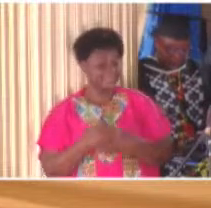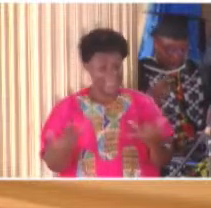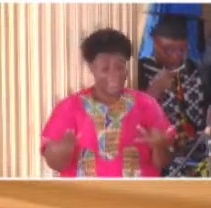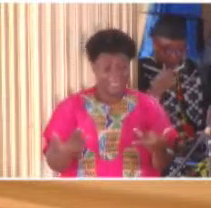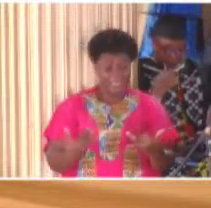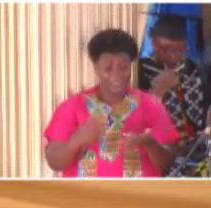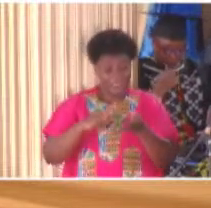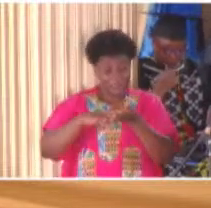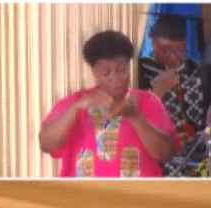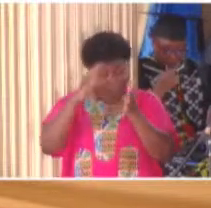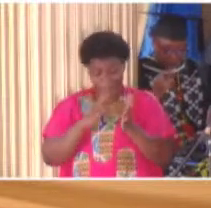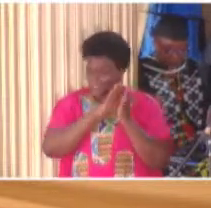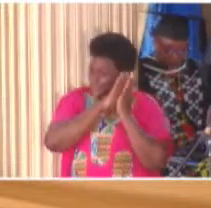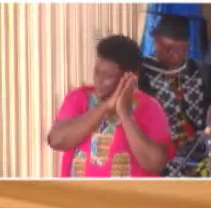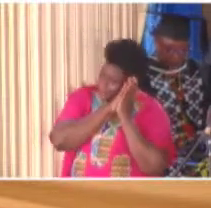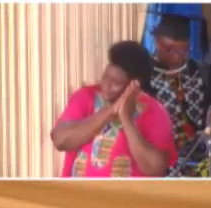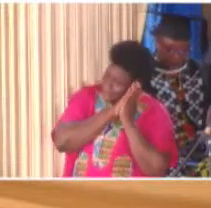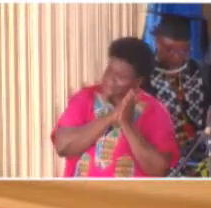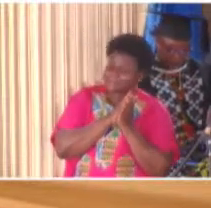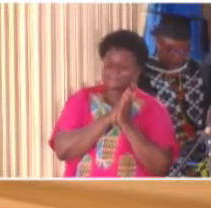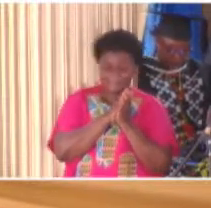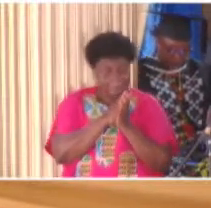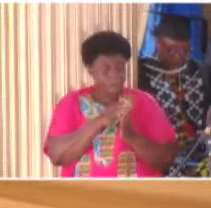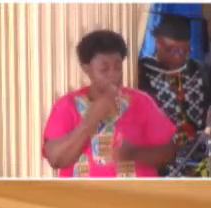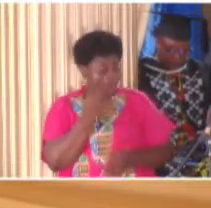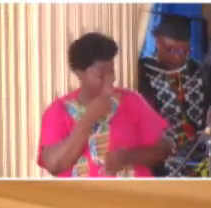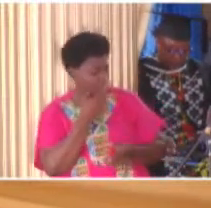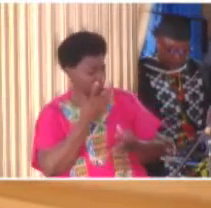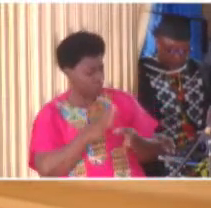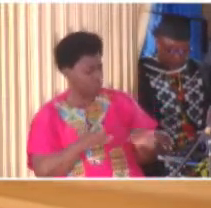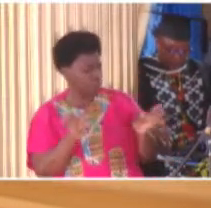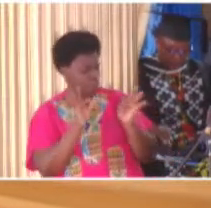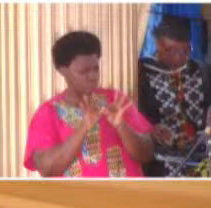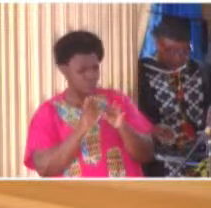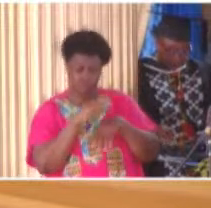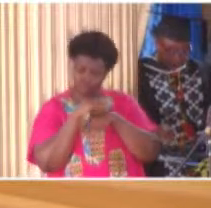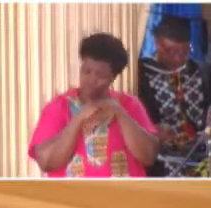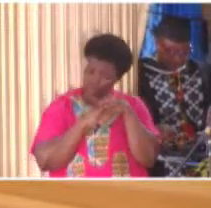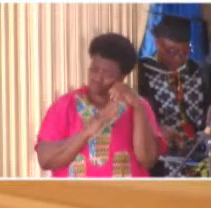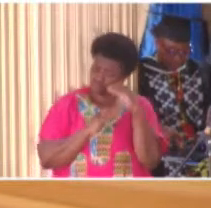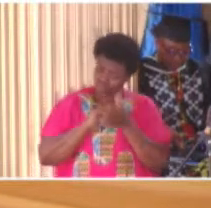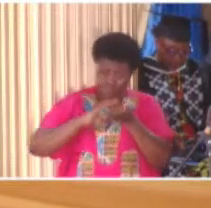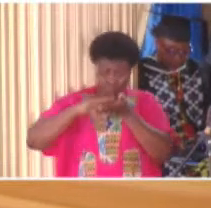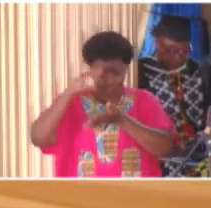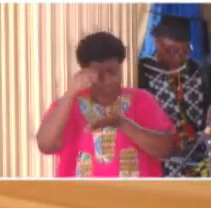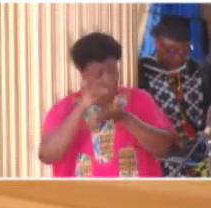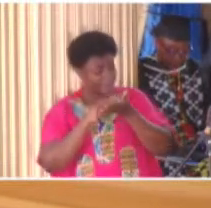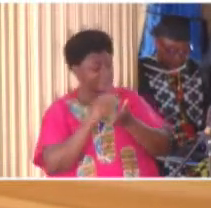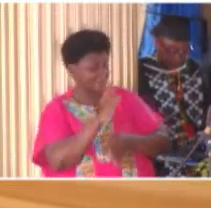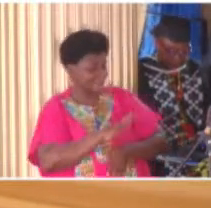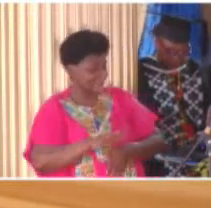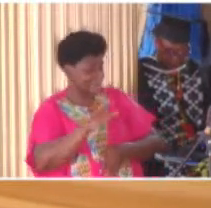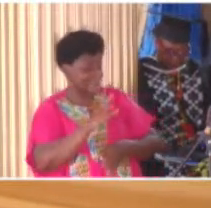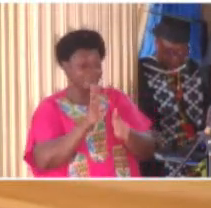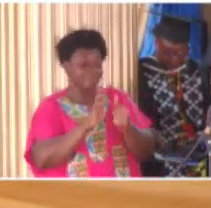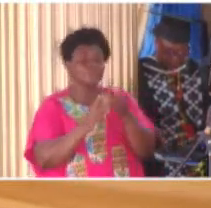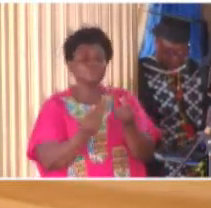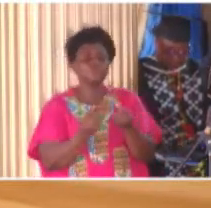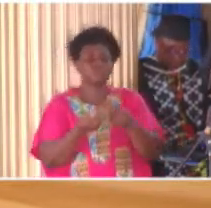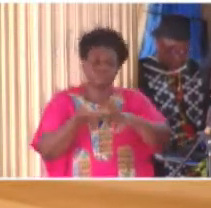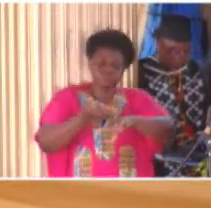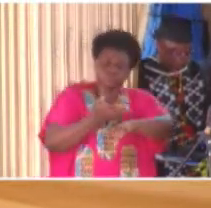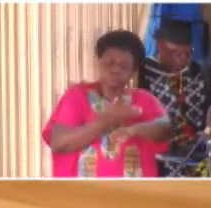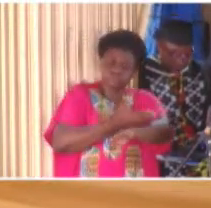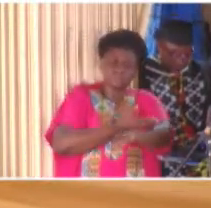accommodation. Recognizing the importance of a conducive learning environment, the university has invested in upgrading our student